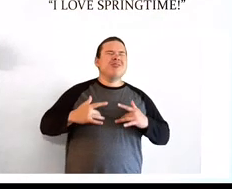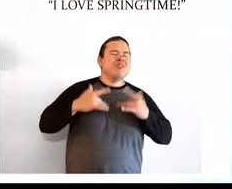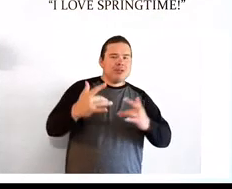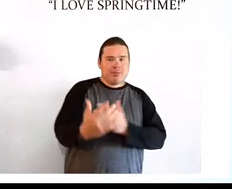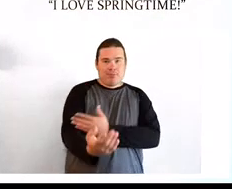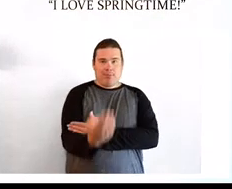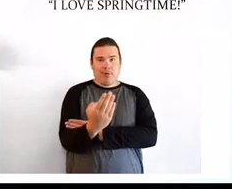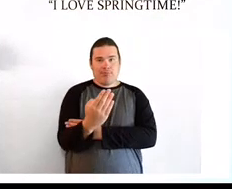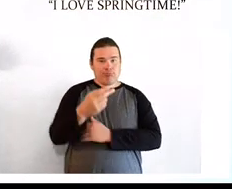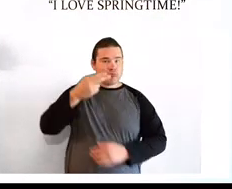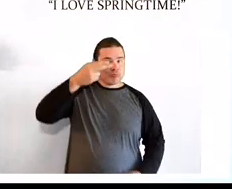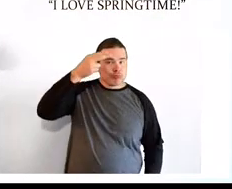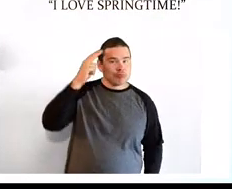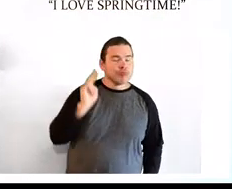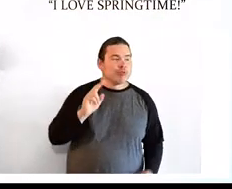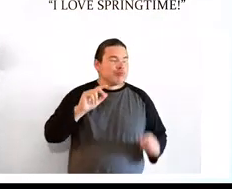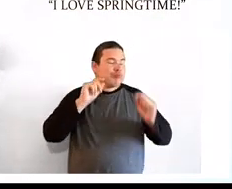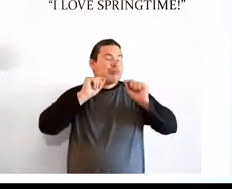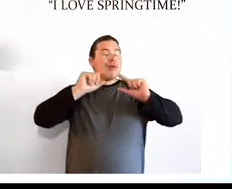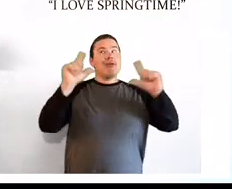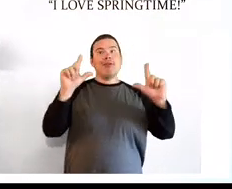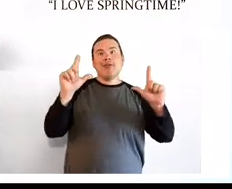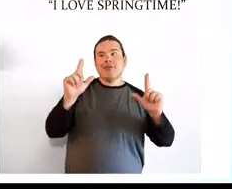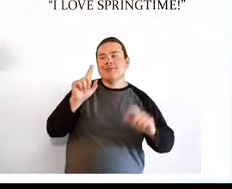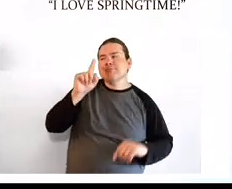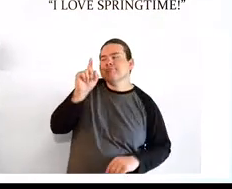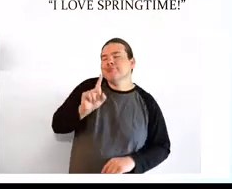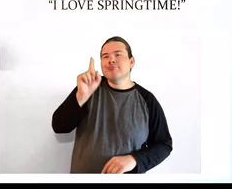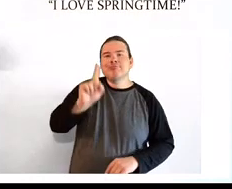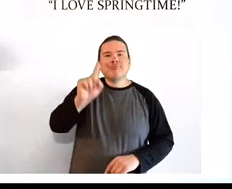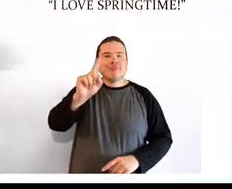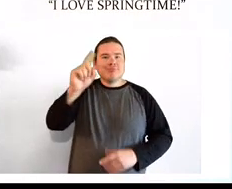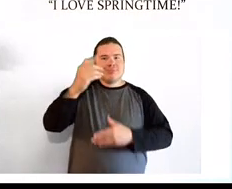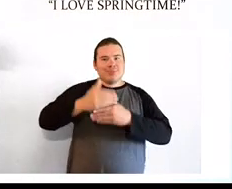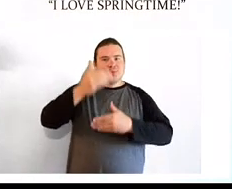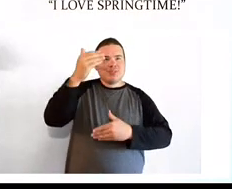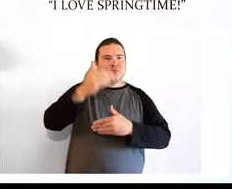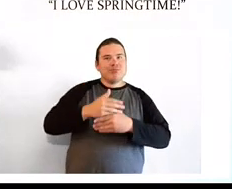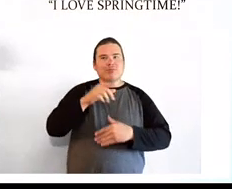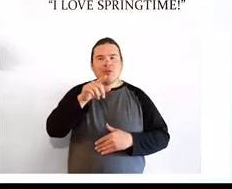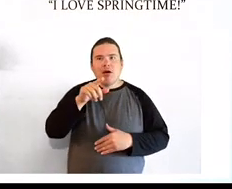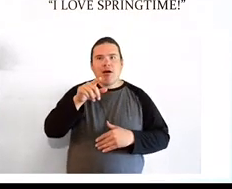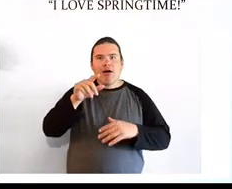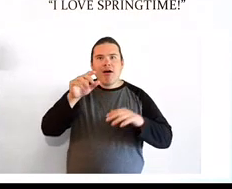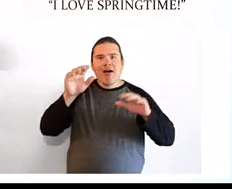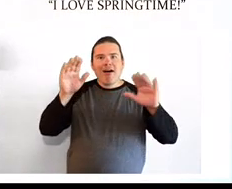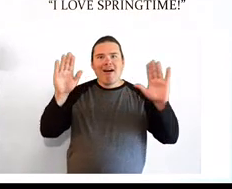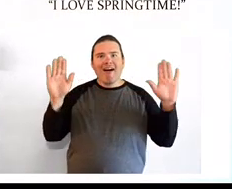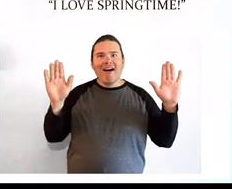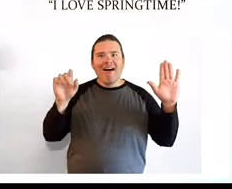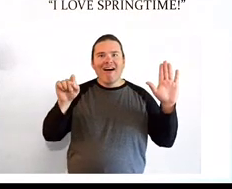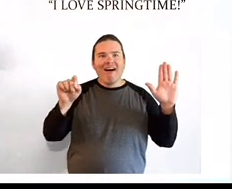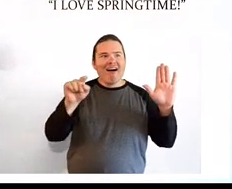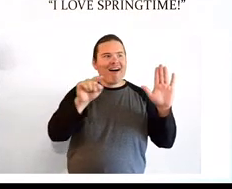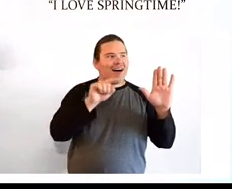Helen got up very early one morning, looked out the window, and said,